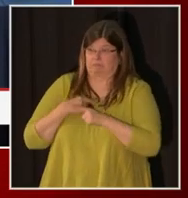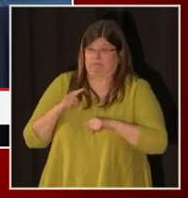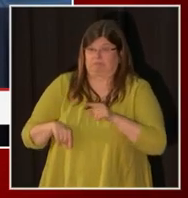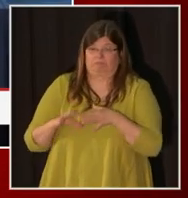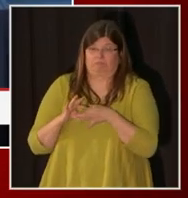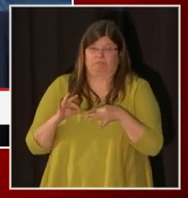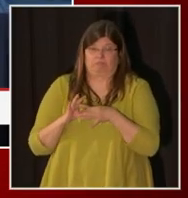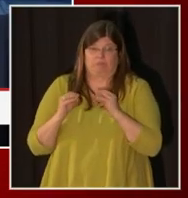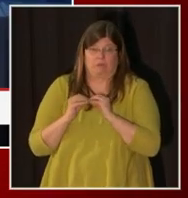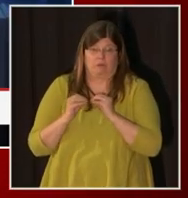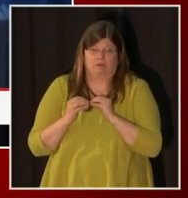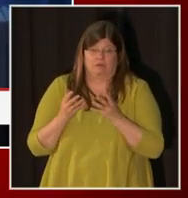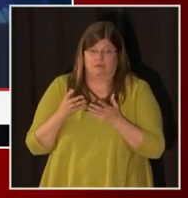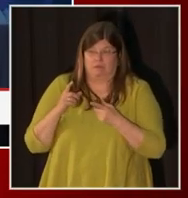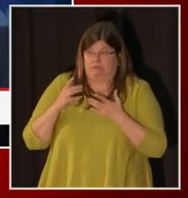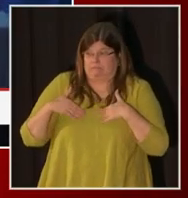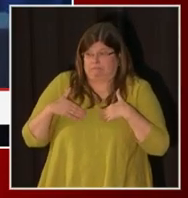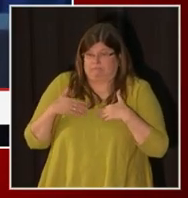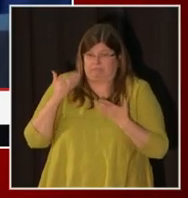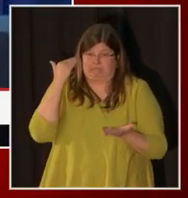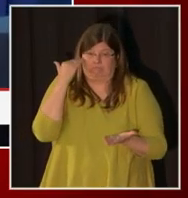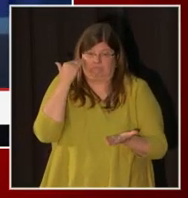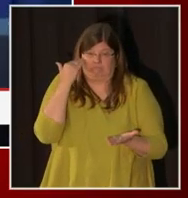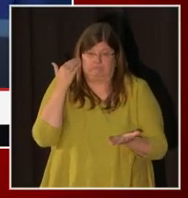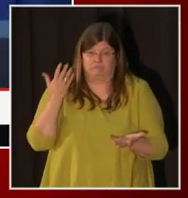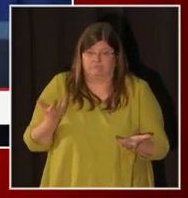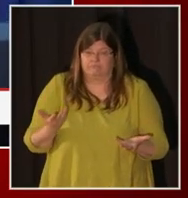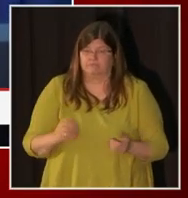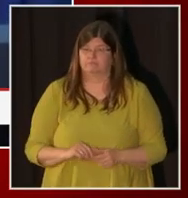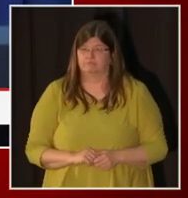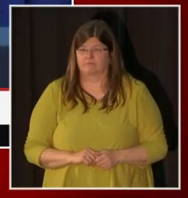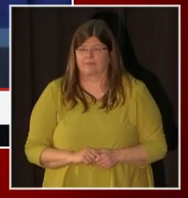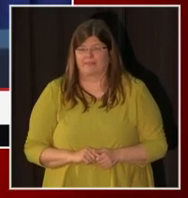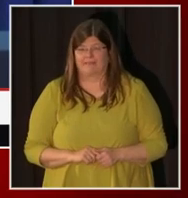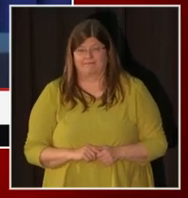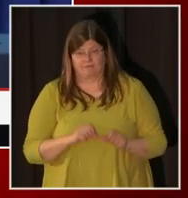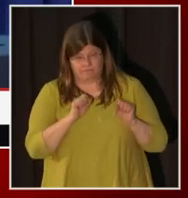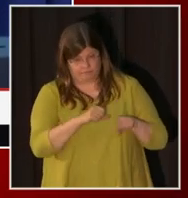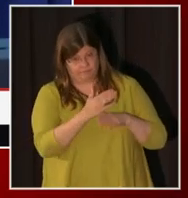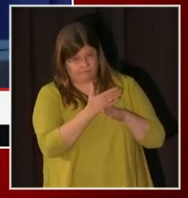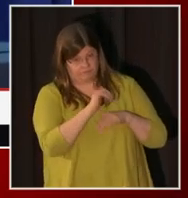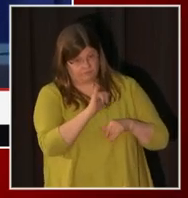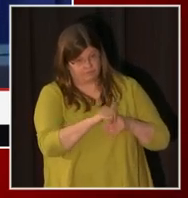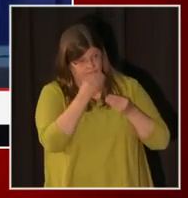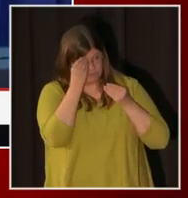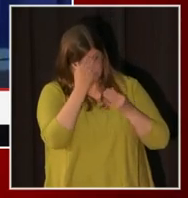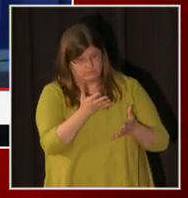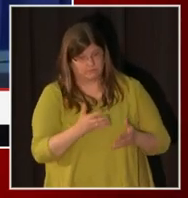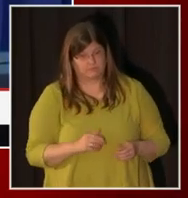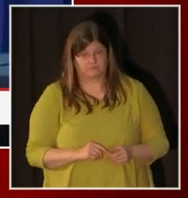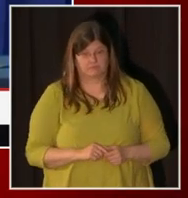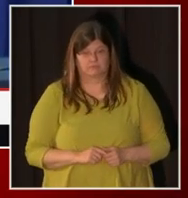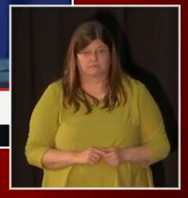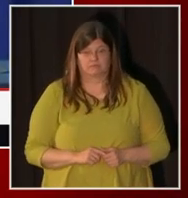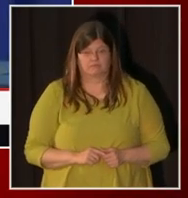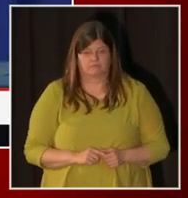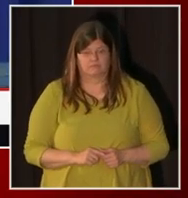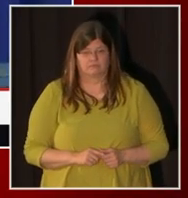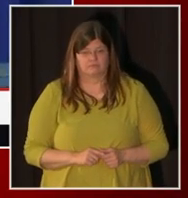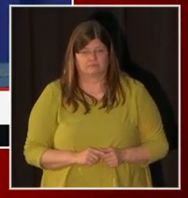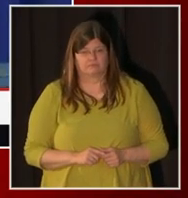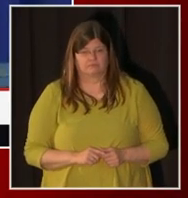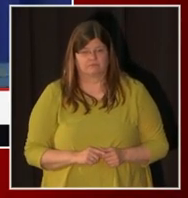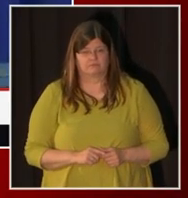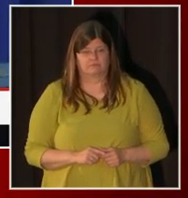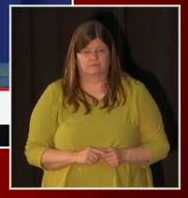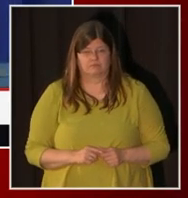incident that I don't have any history of. I just can't comment on that. I'm sorry? Give us some information tomorrow. Well,